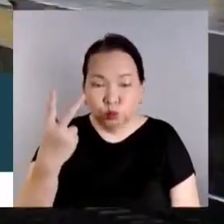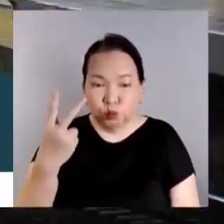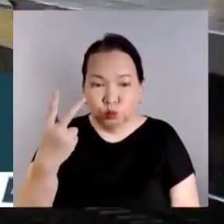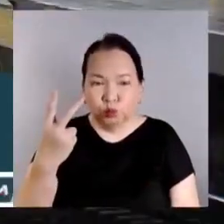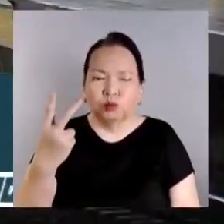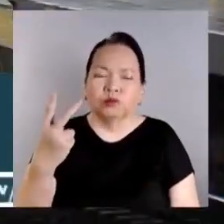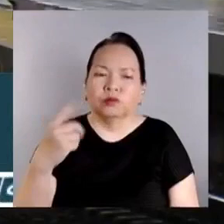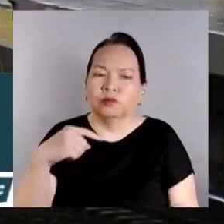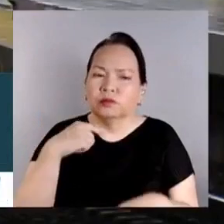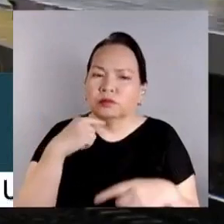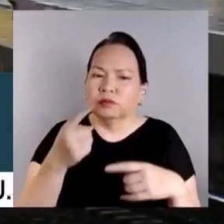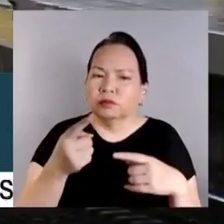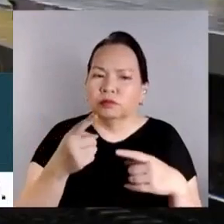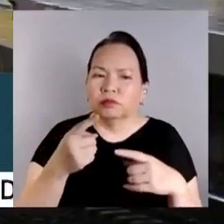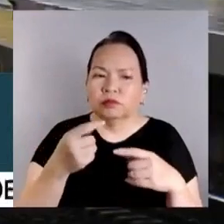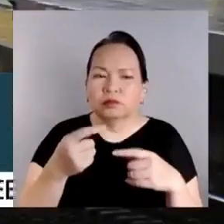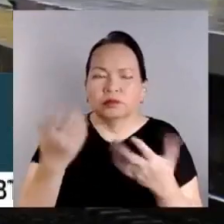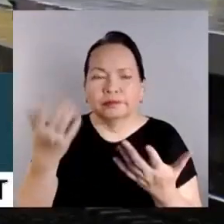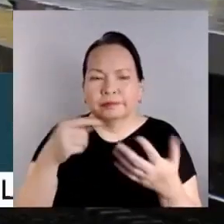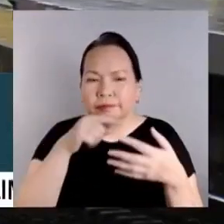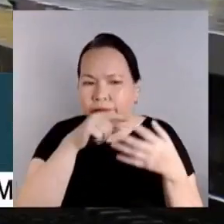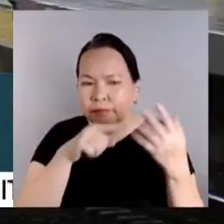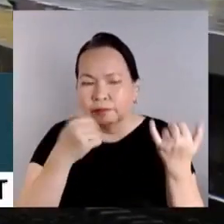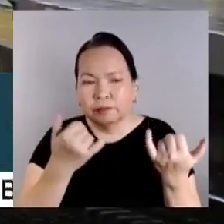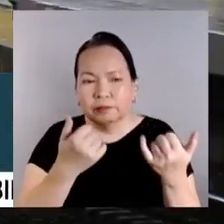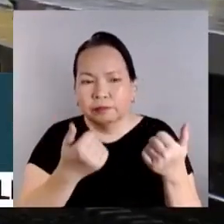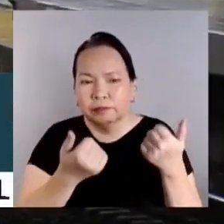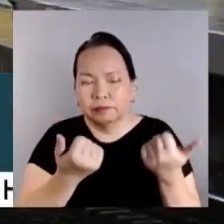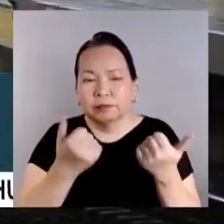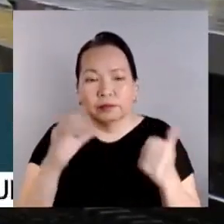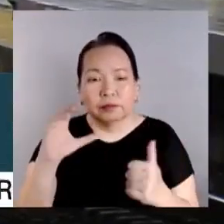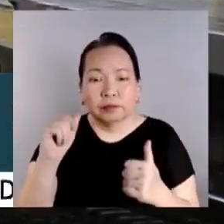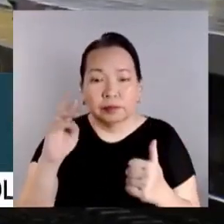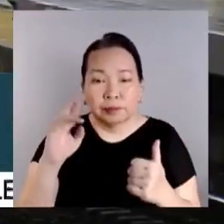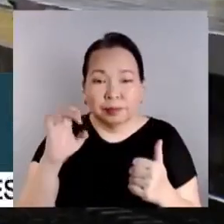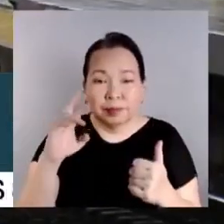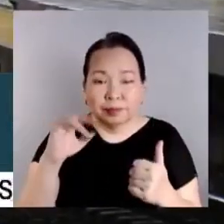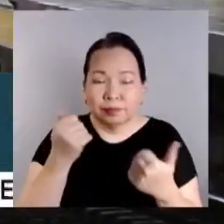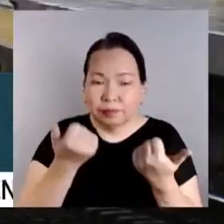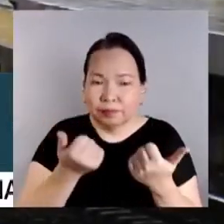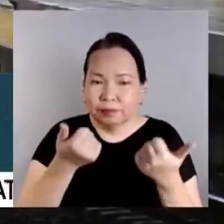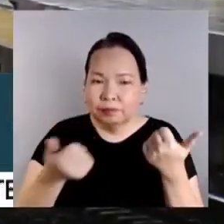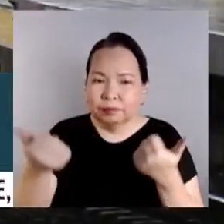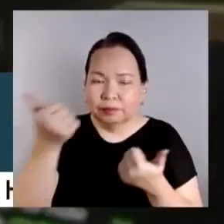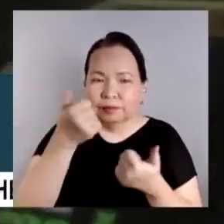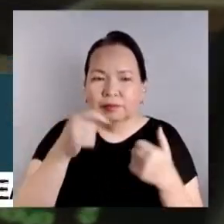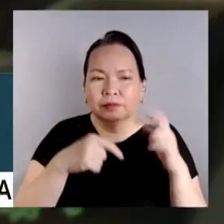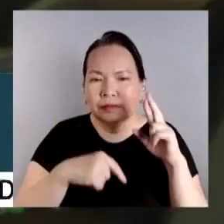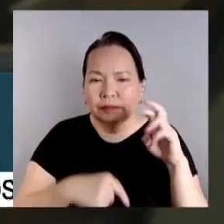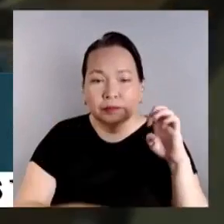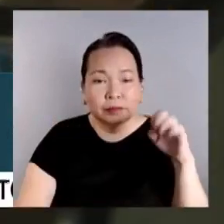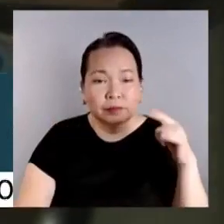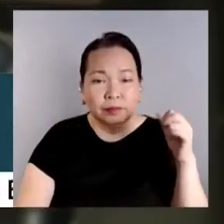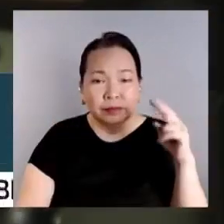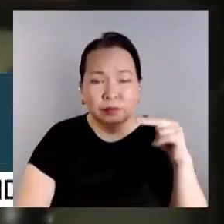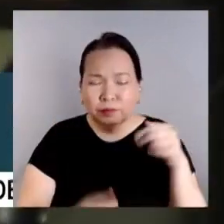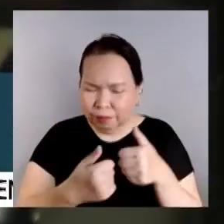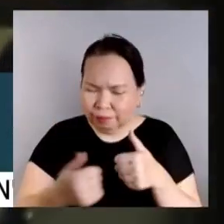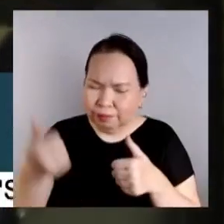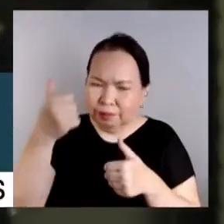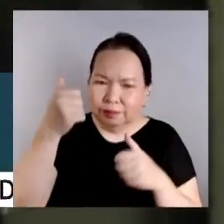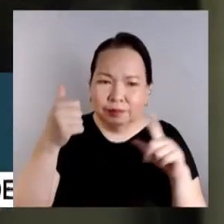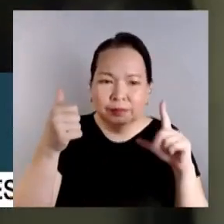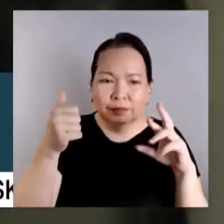current Administrator Hernando Cabrera and former Administrator Jeremy Regino, as well as officials of a South